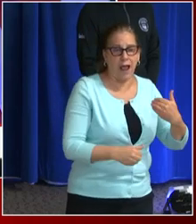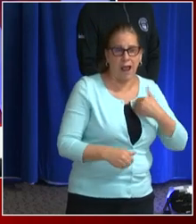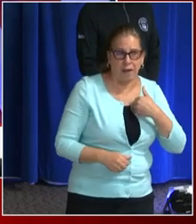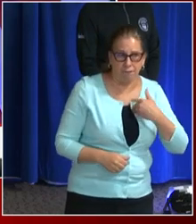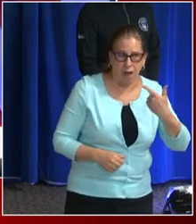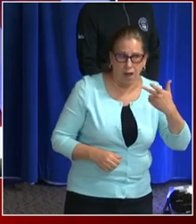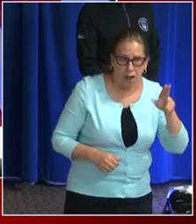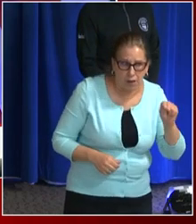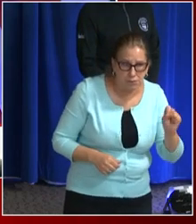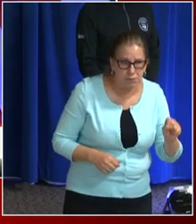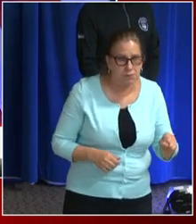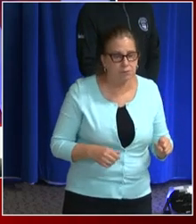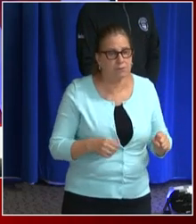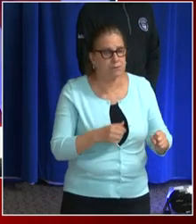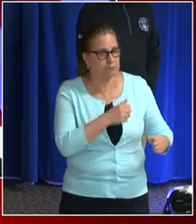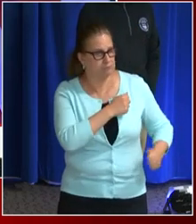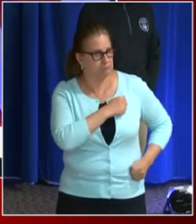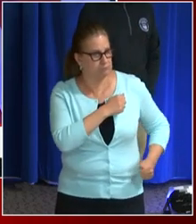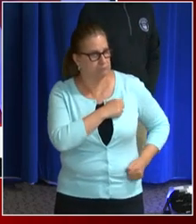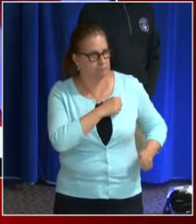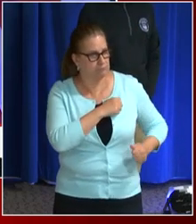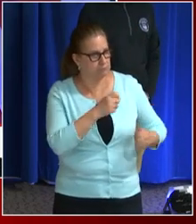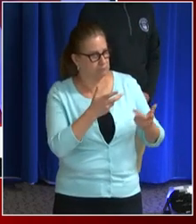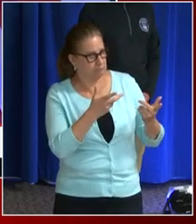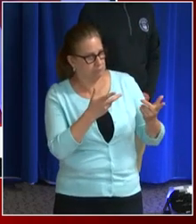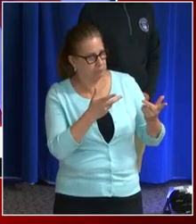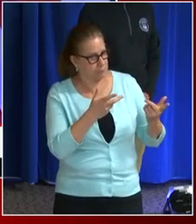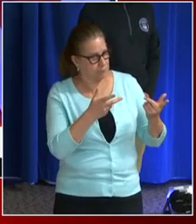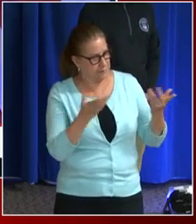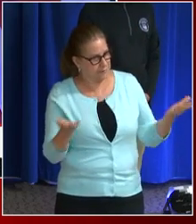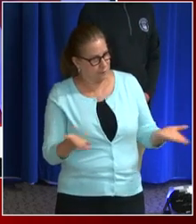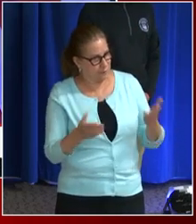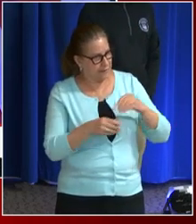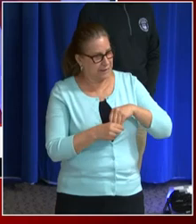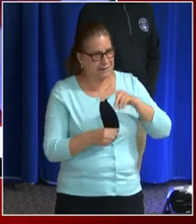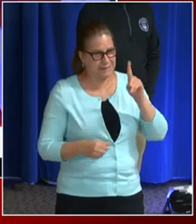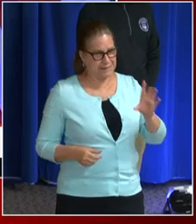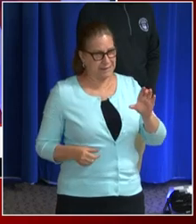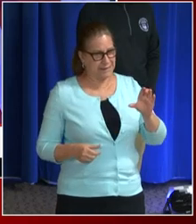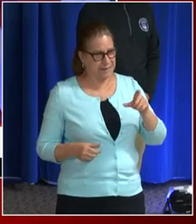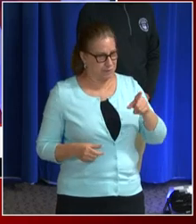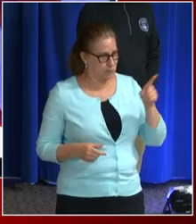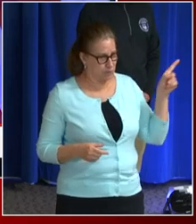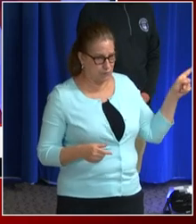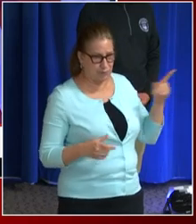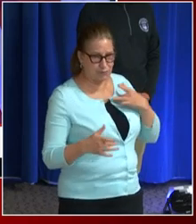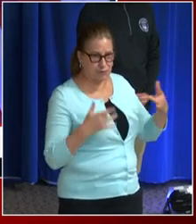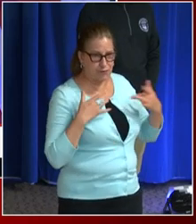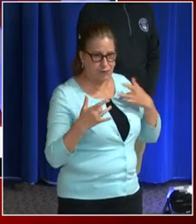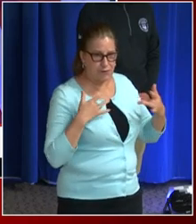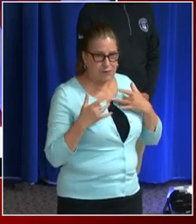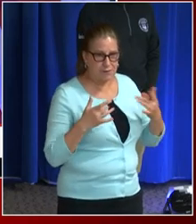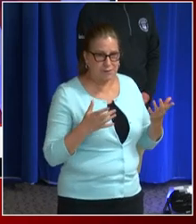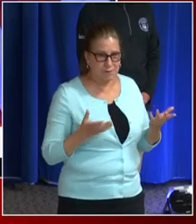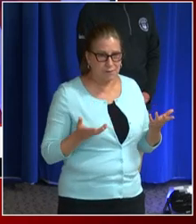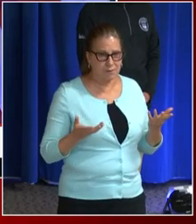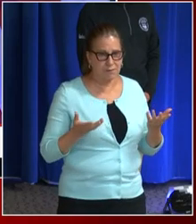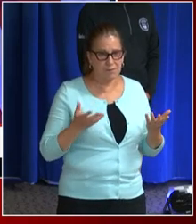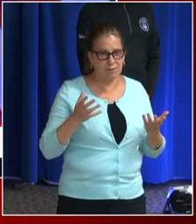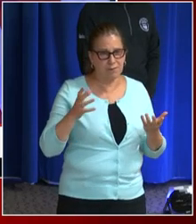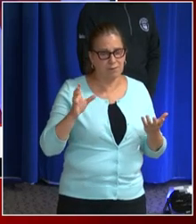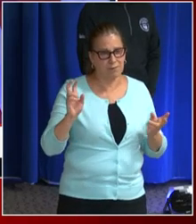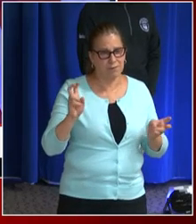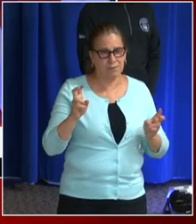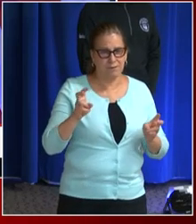peaceful protesters who are violating curfew, true, but are you concerned that tactics by non-local police officers could escalate and could